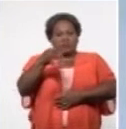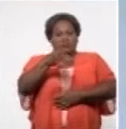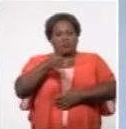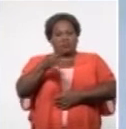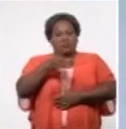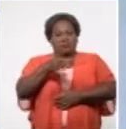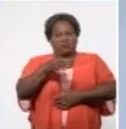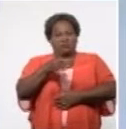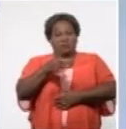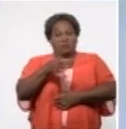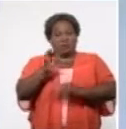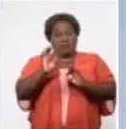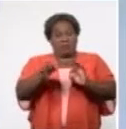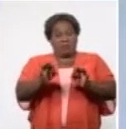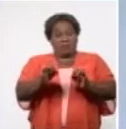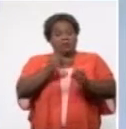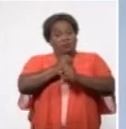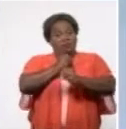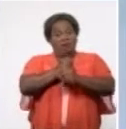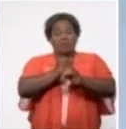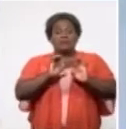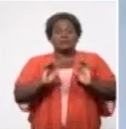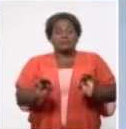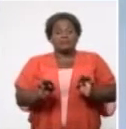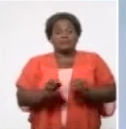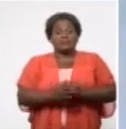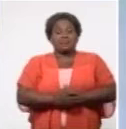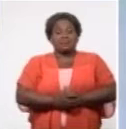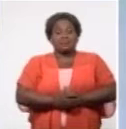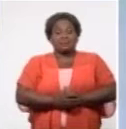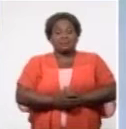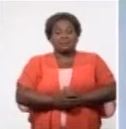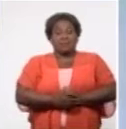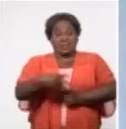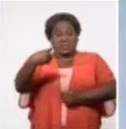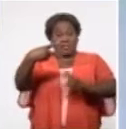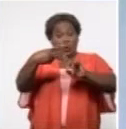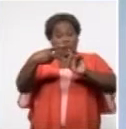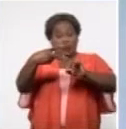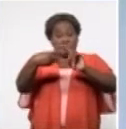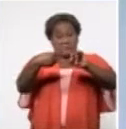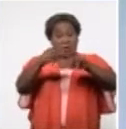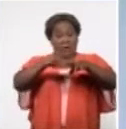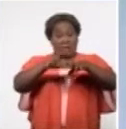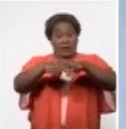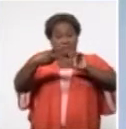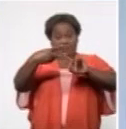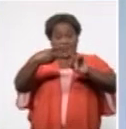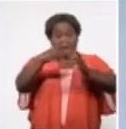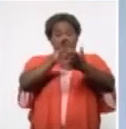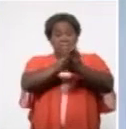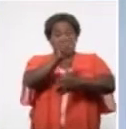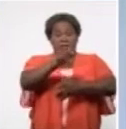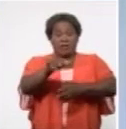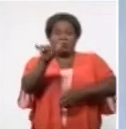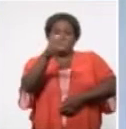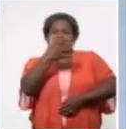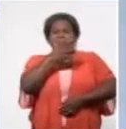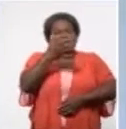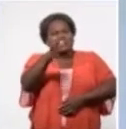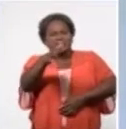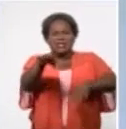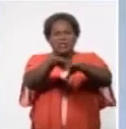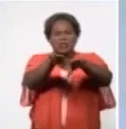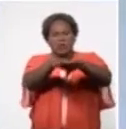case in the last 15 days in San Jose de las Lajas municipality. Cuba has an incidence rate of